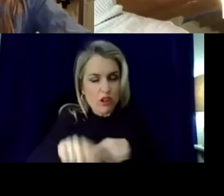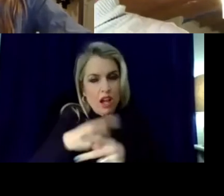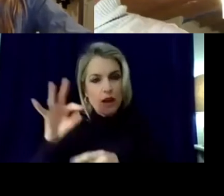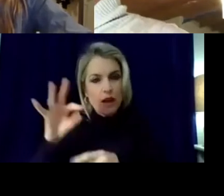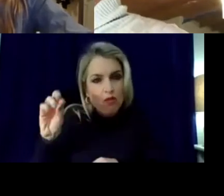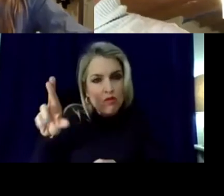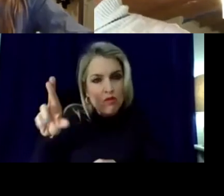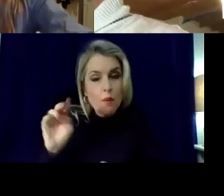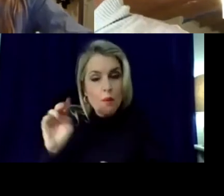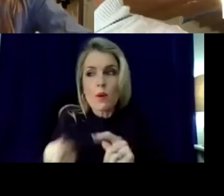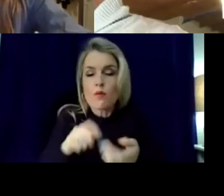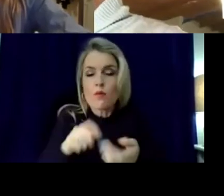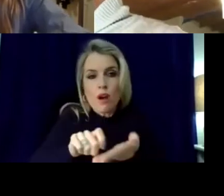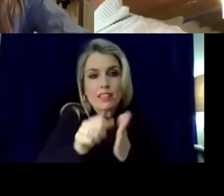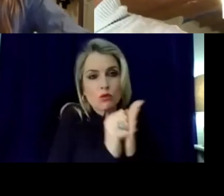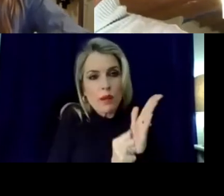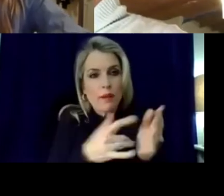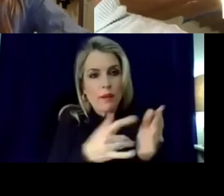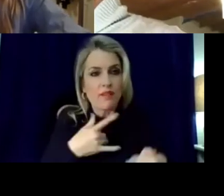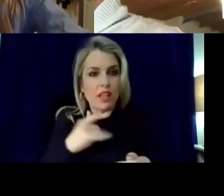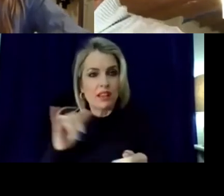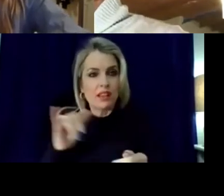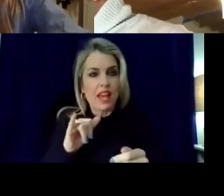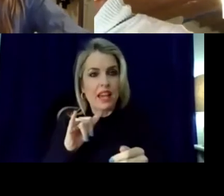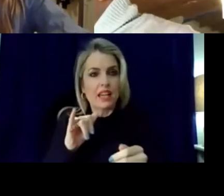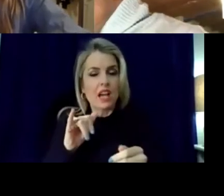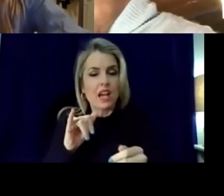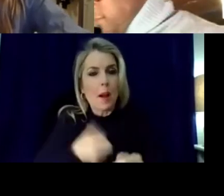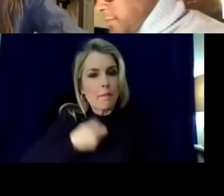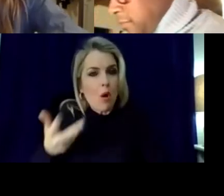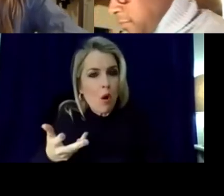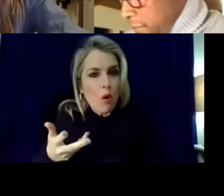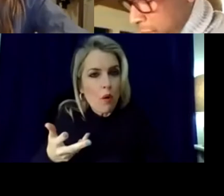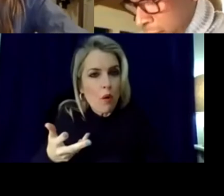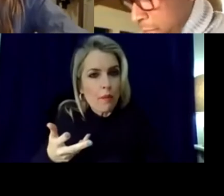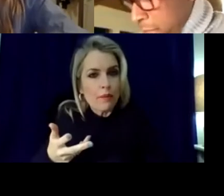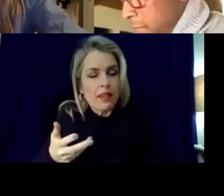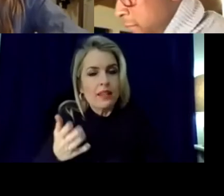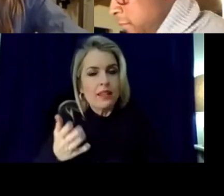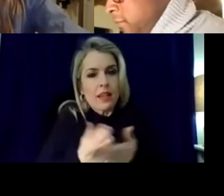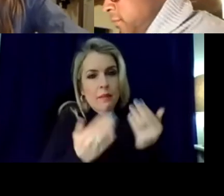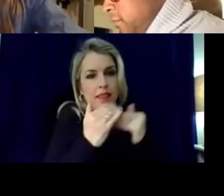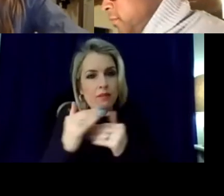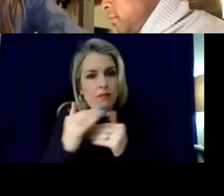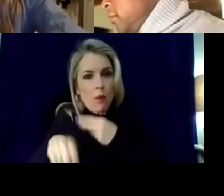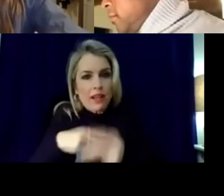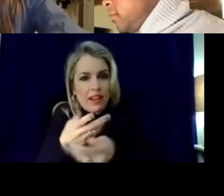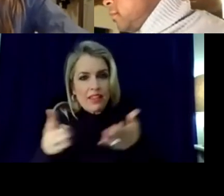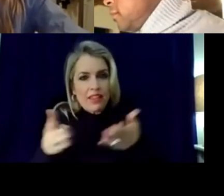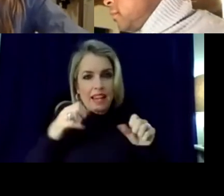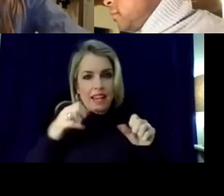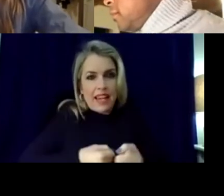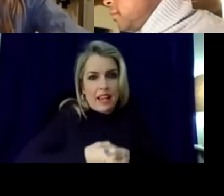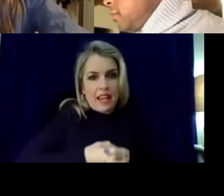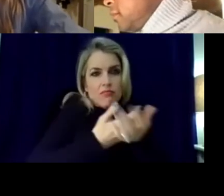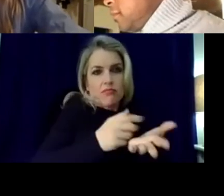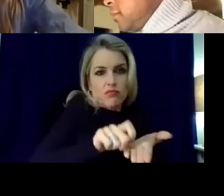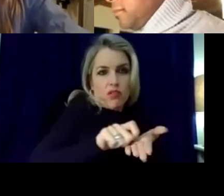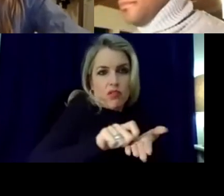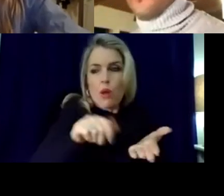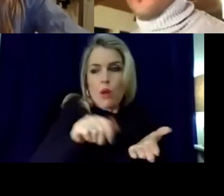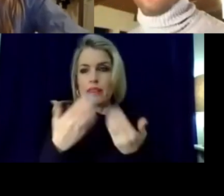A lot of the time when I'm writing a script, it feels to me a lot like a form poem, you know, like there's constraints on what types of things I can say and what types